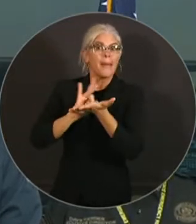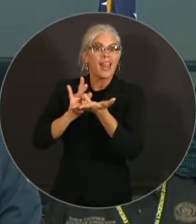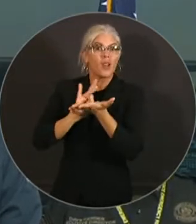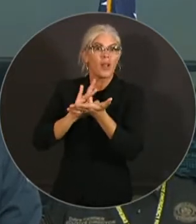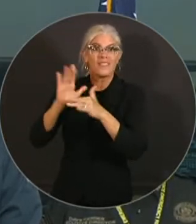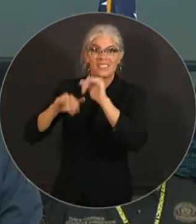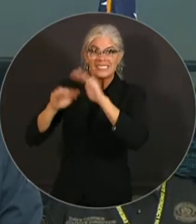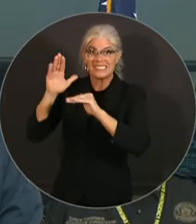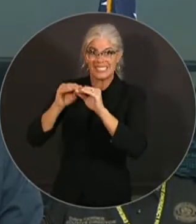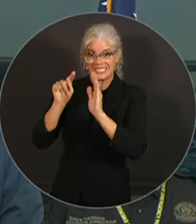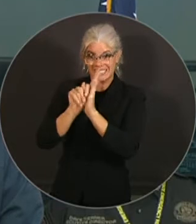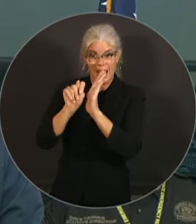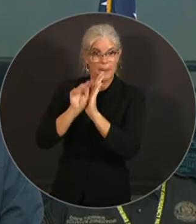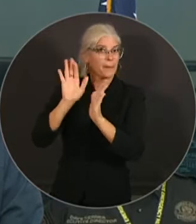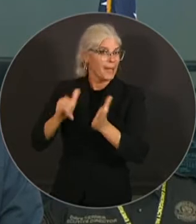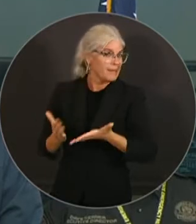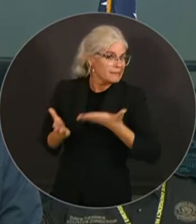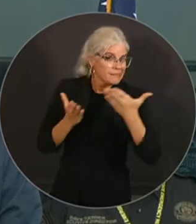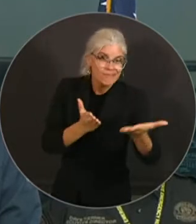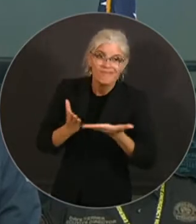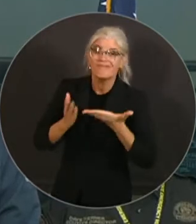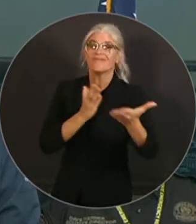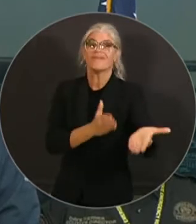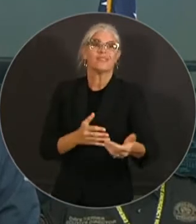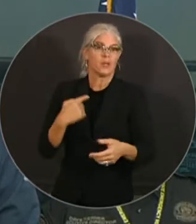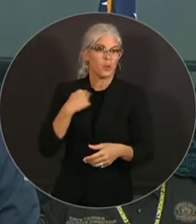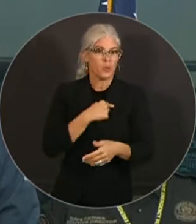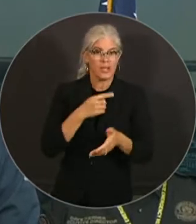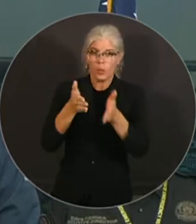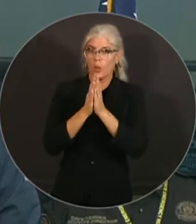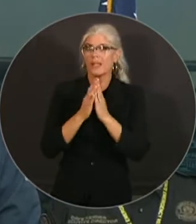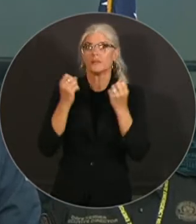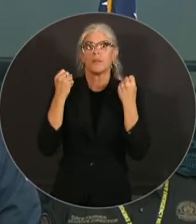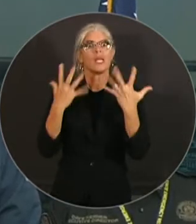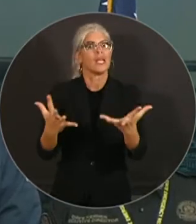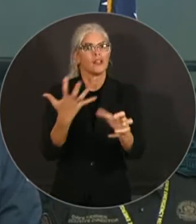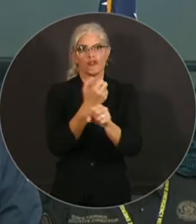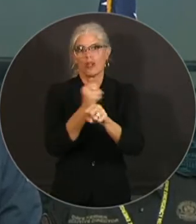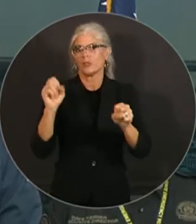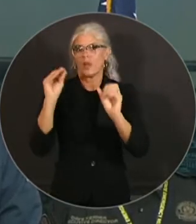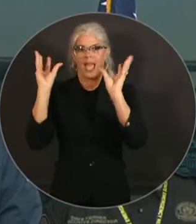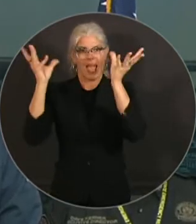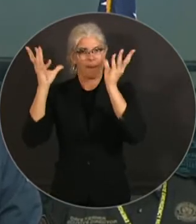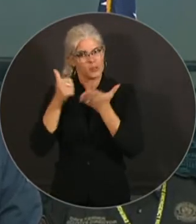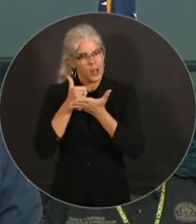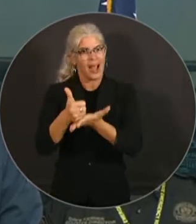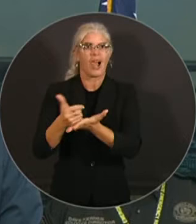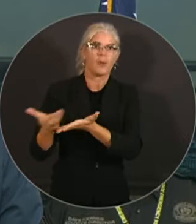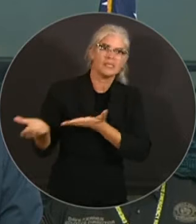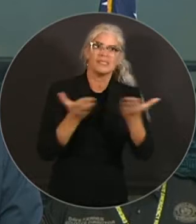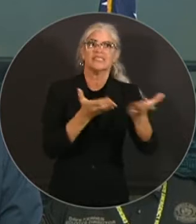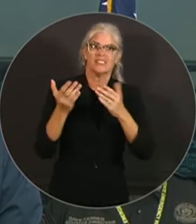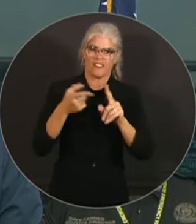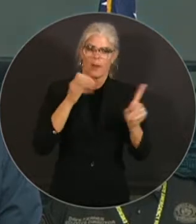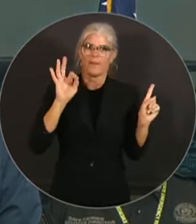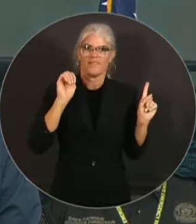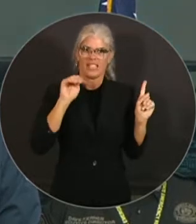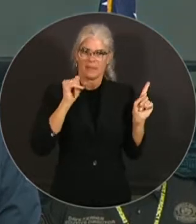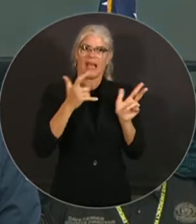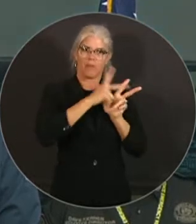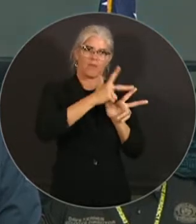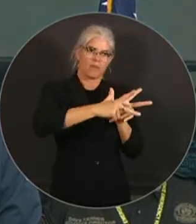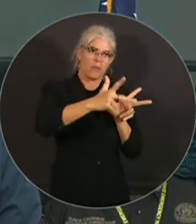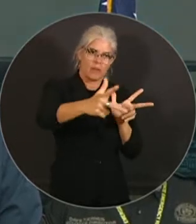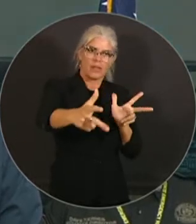region. We have requested even more rescue and ambulance units from FEMA. They have them staged up in the southeast United